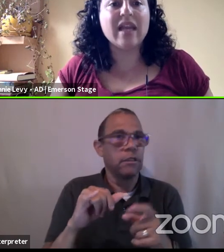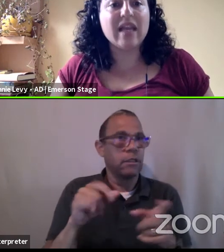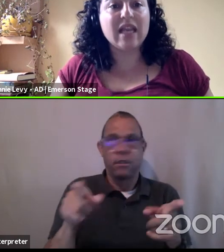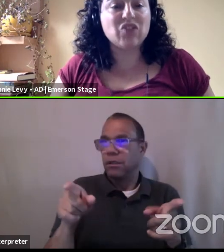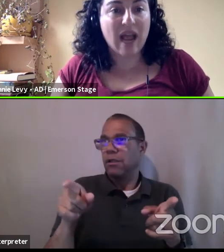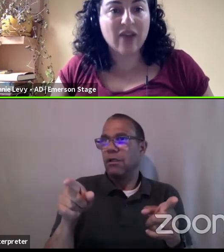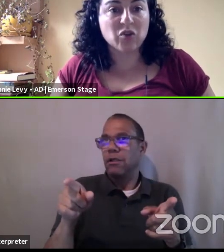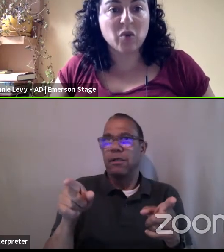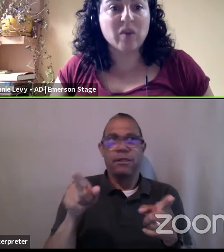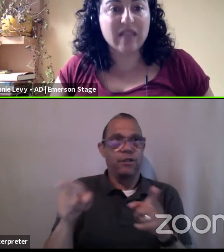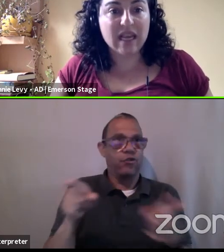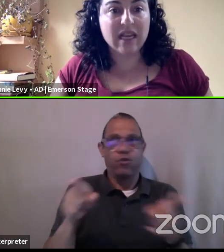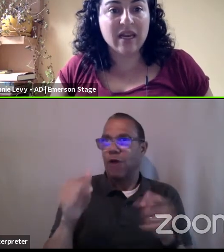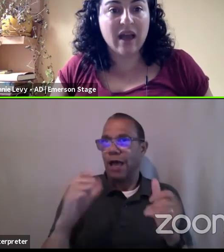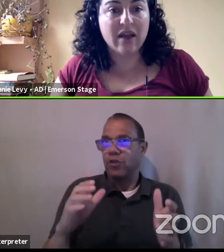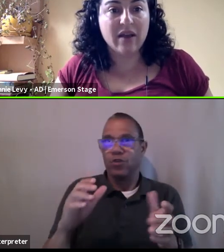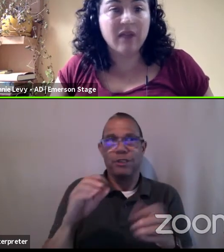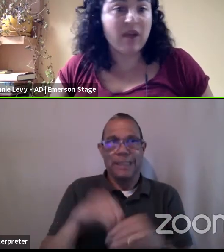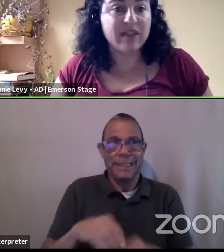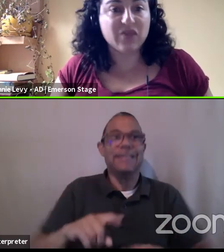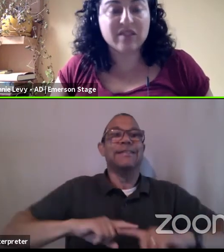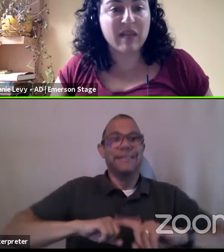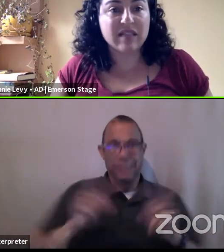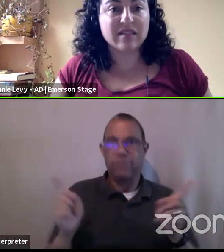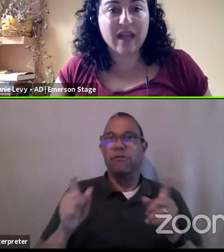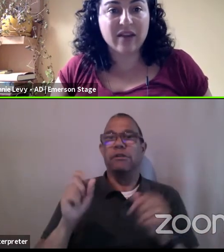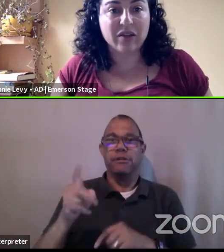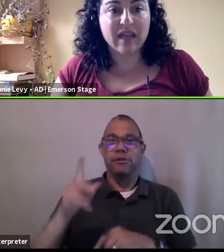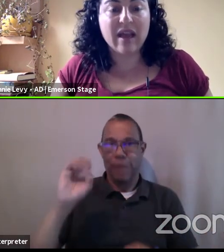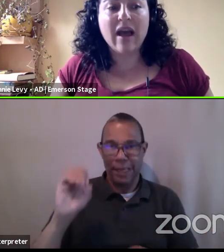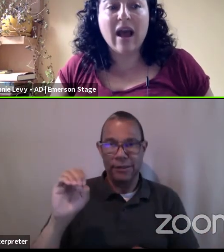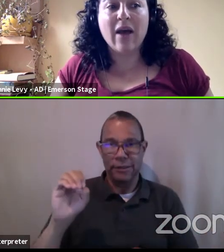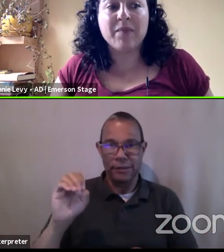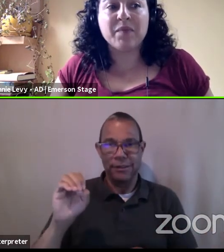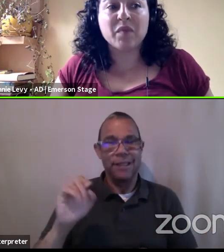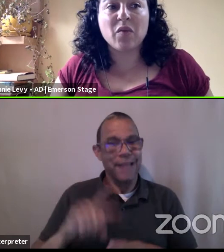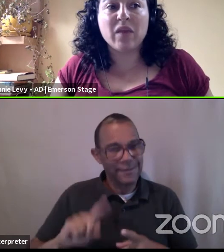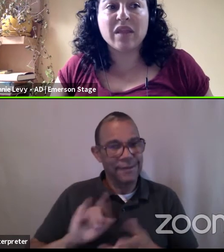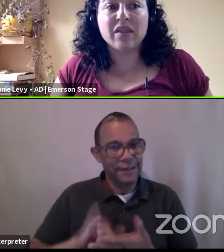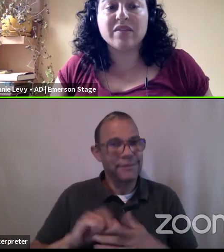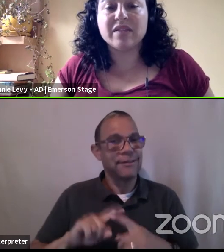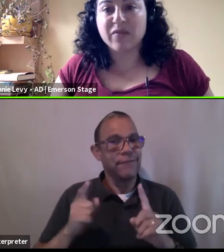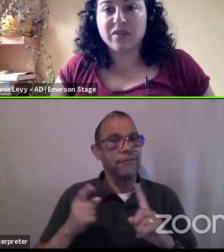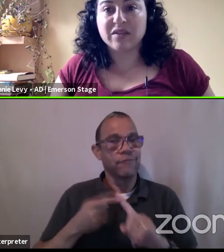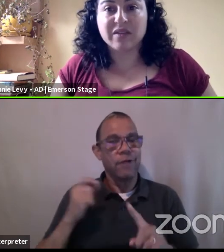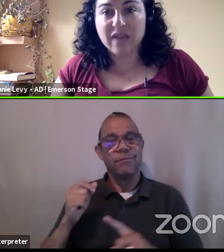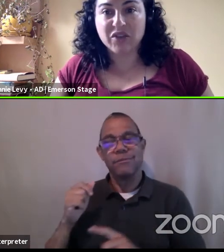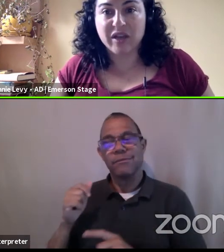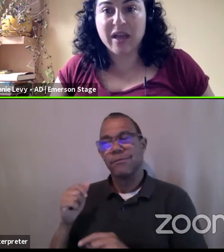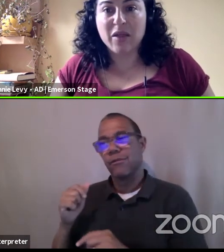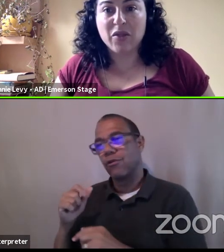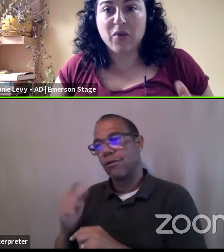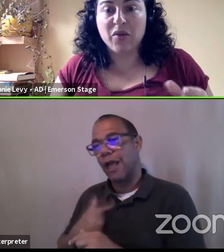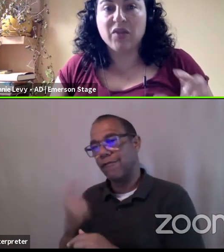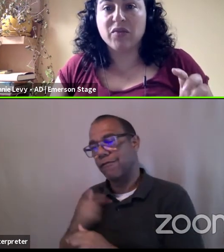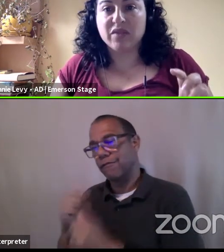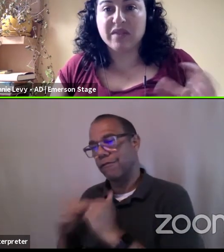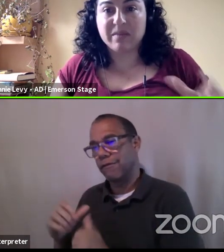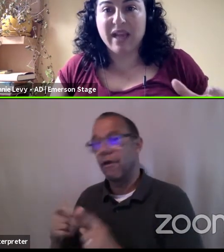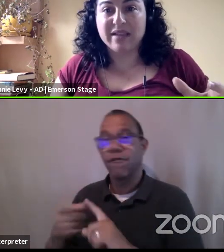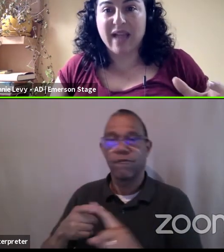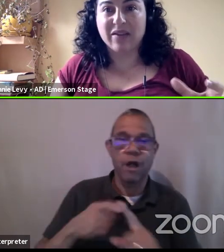fact that each actor was in a different space entirely. Um, with the state versus Natasha, the,